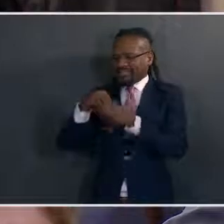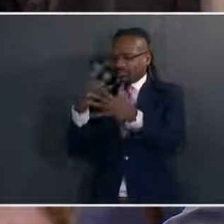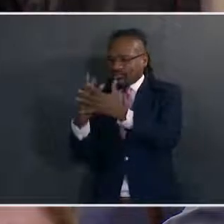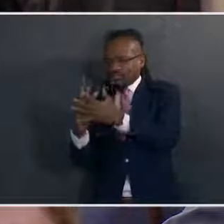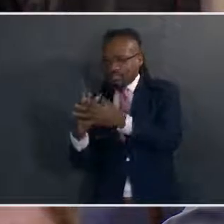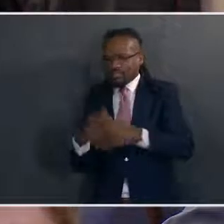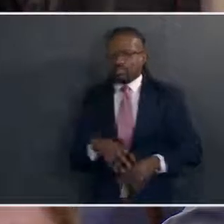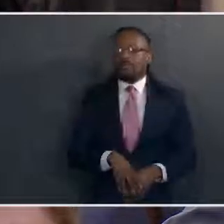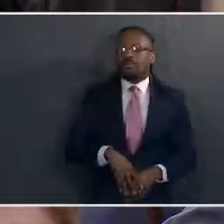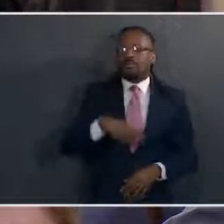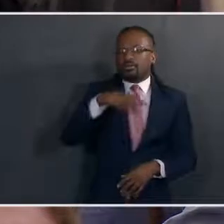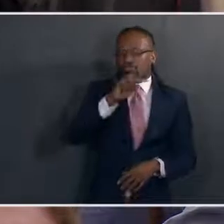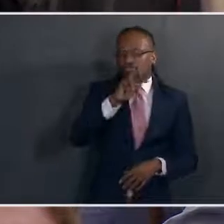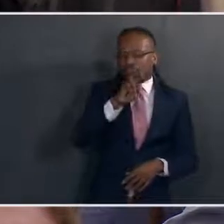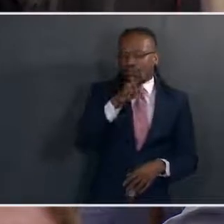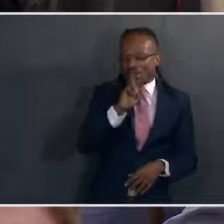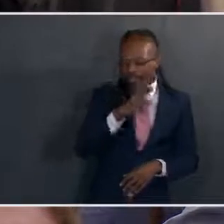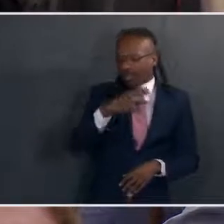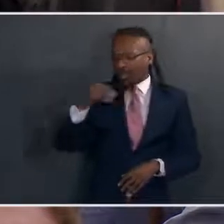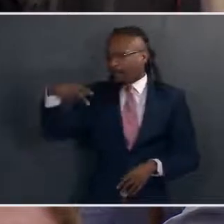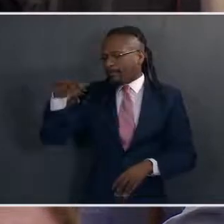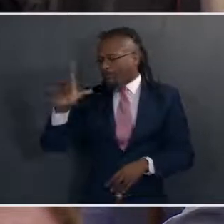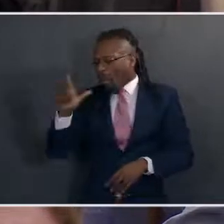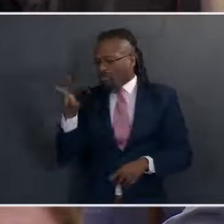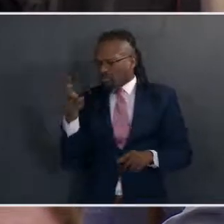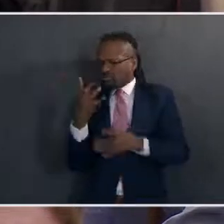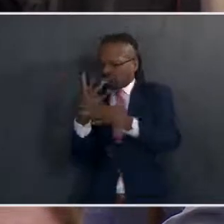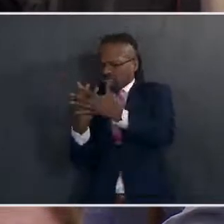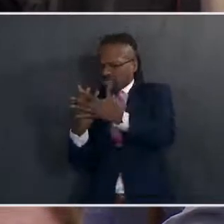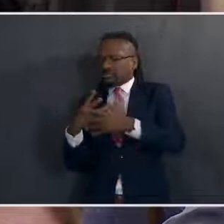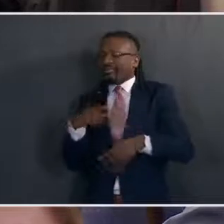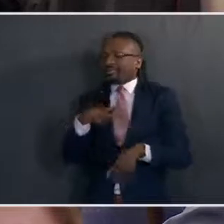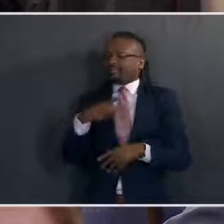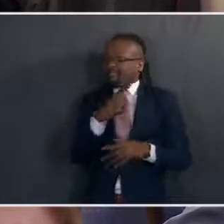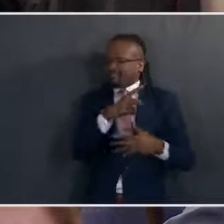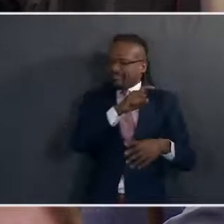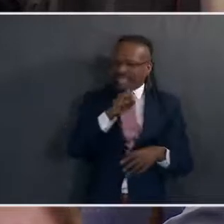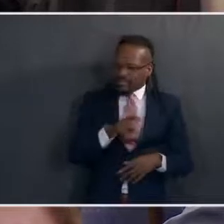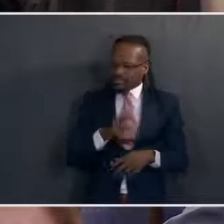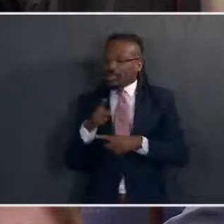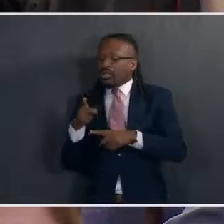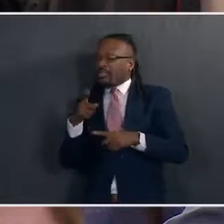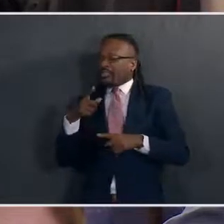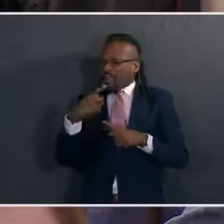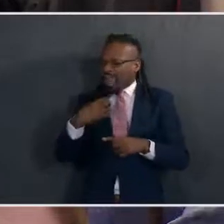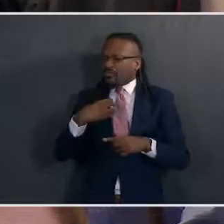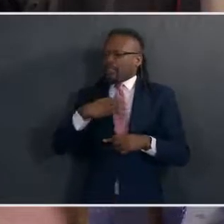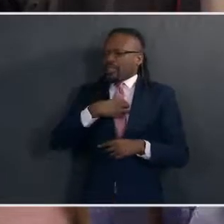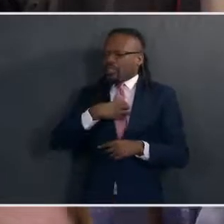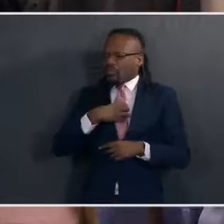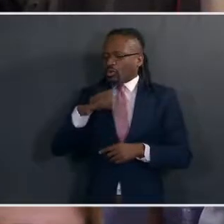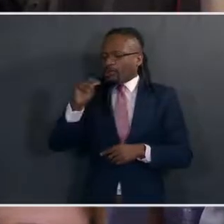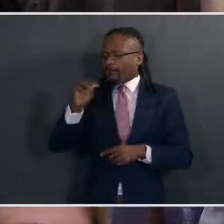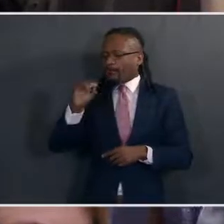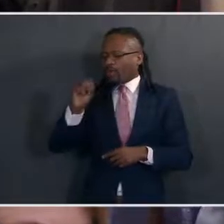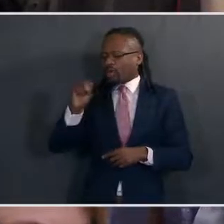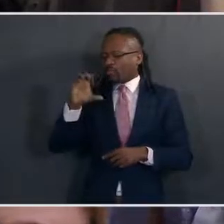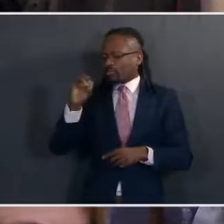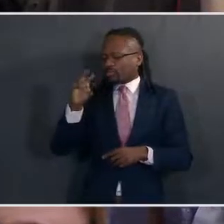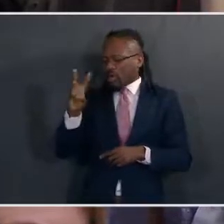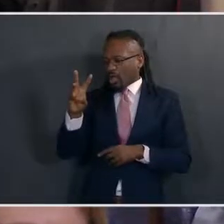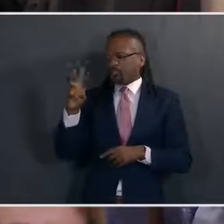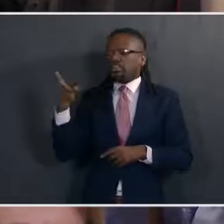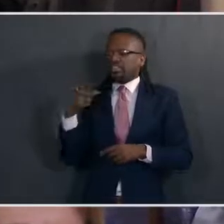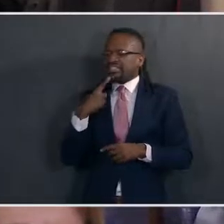Whelan. Trevor Reed from Texas had an appeal today in Moscow. The U.S. ambassador called his conviction